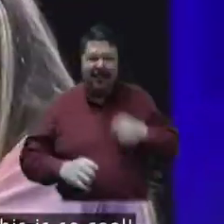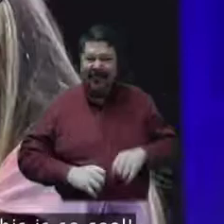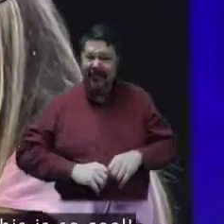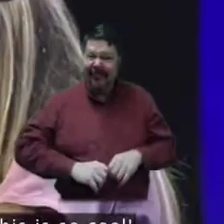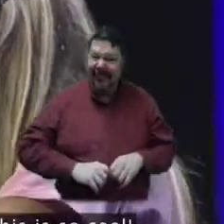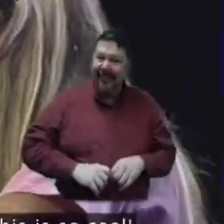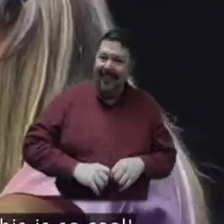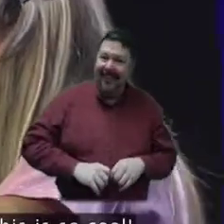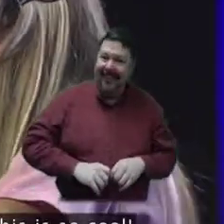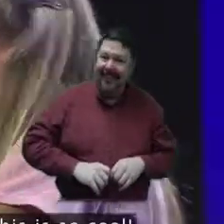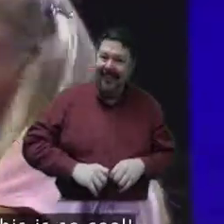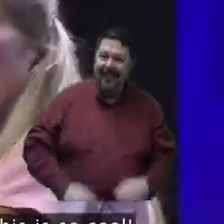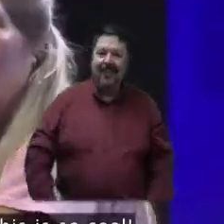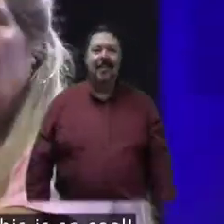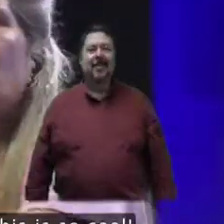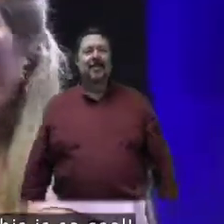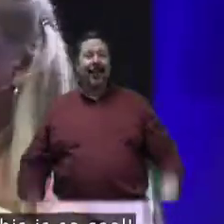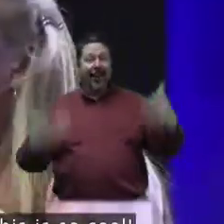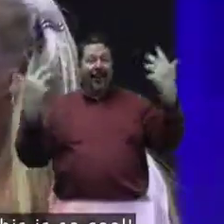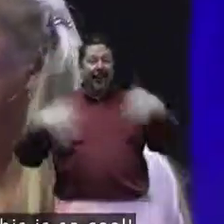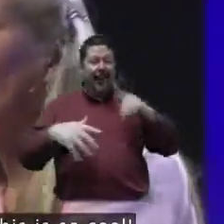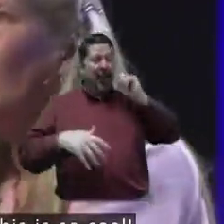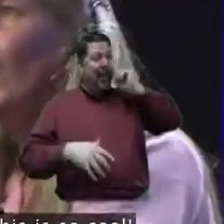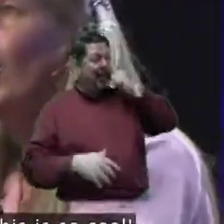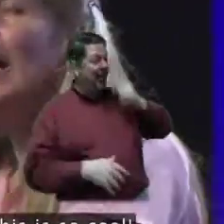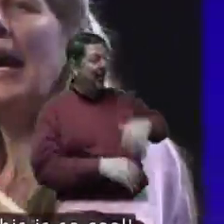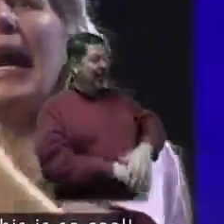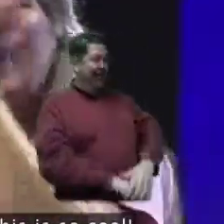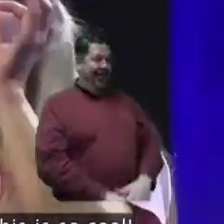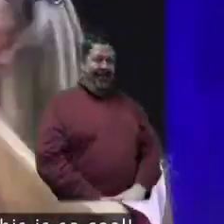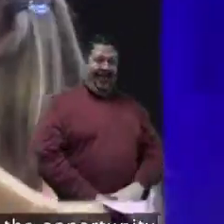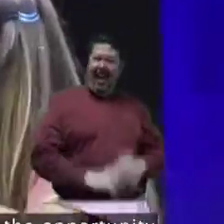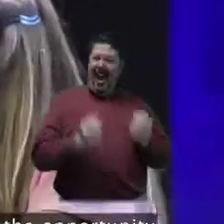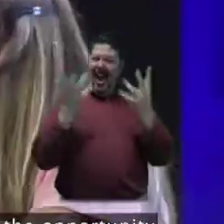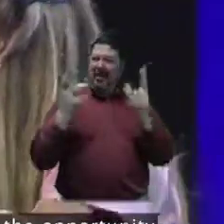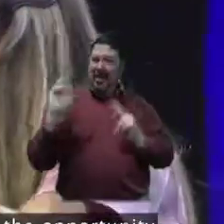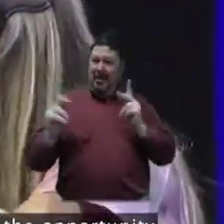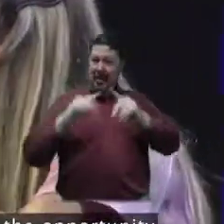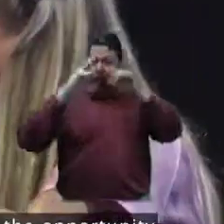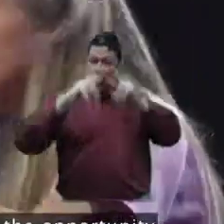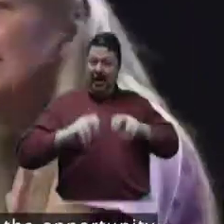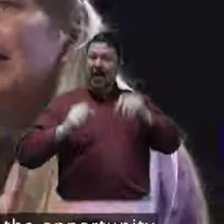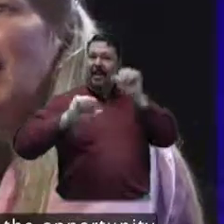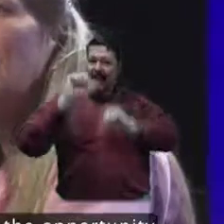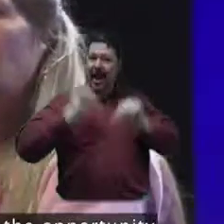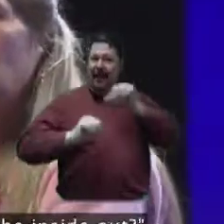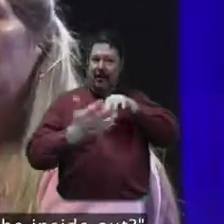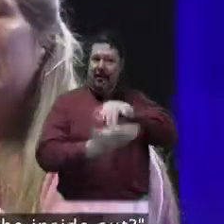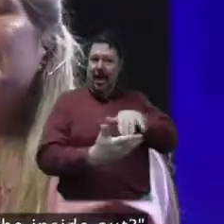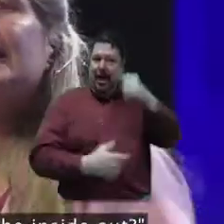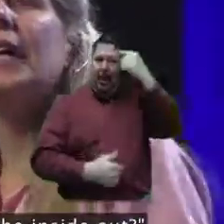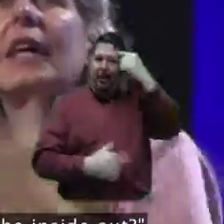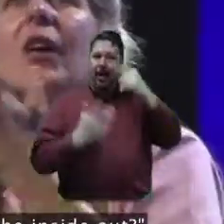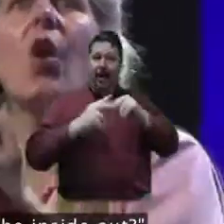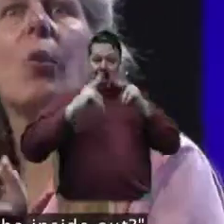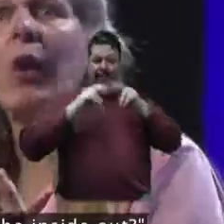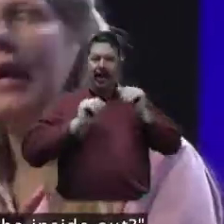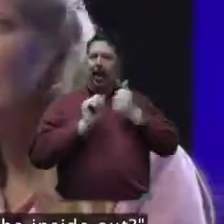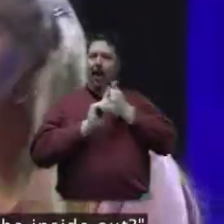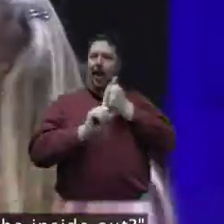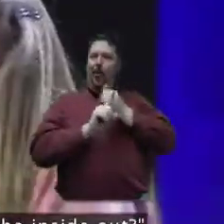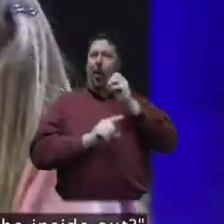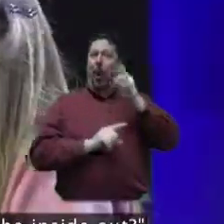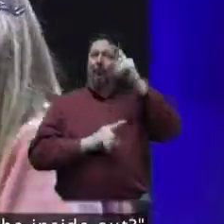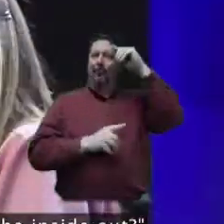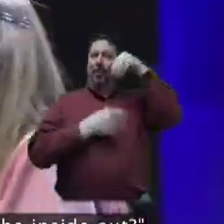cool. This is so cool. How many brain scientists have the opportunity to study their own